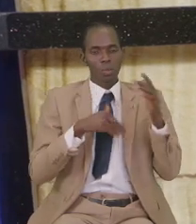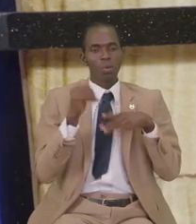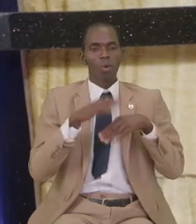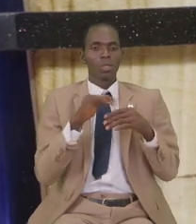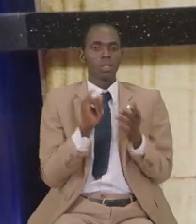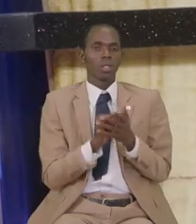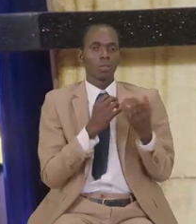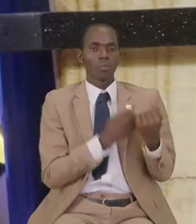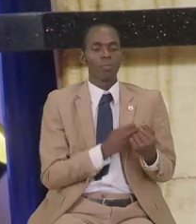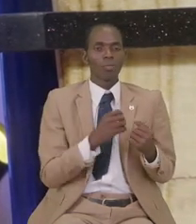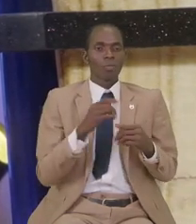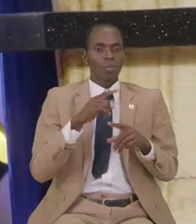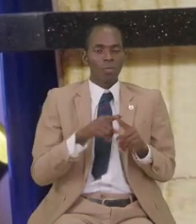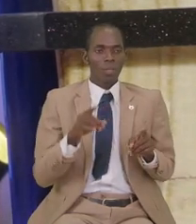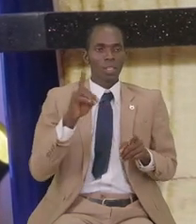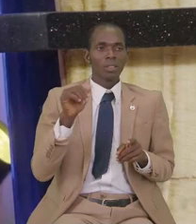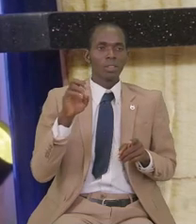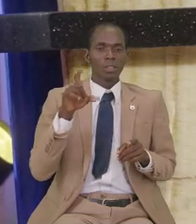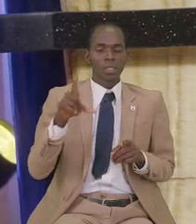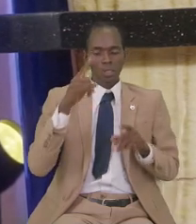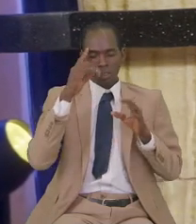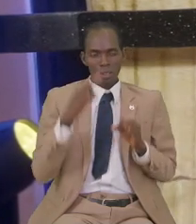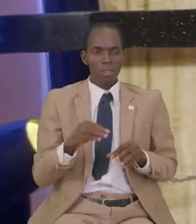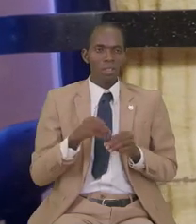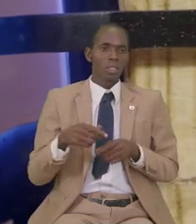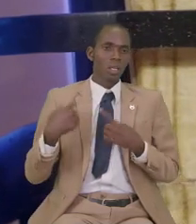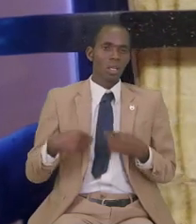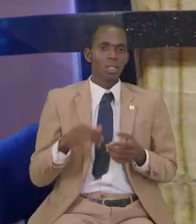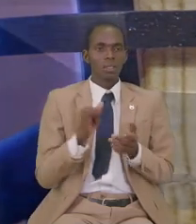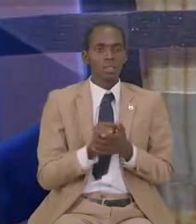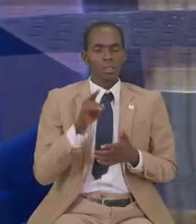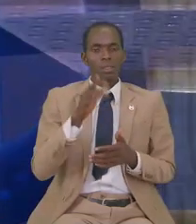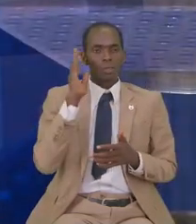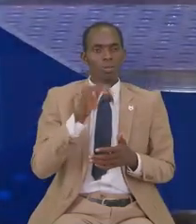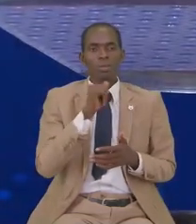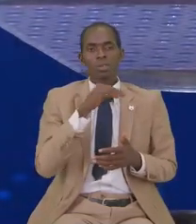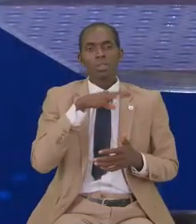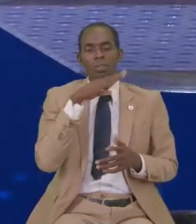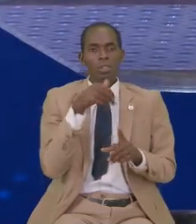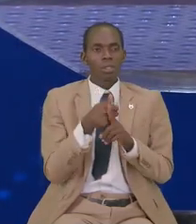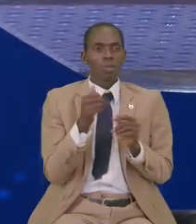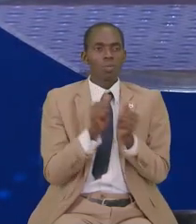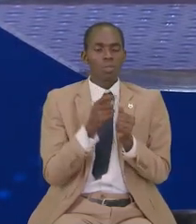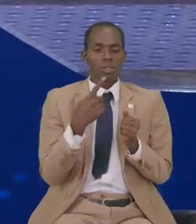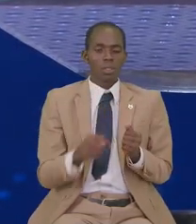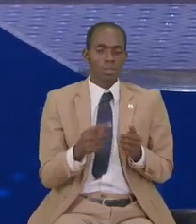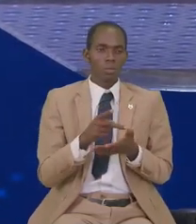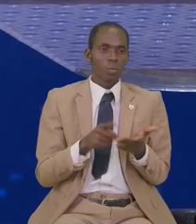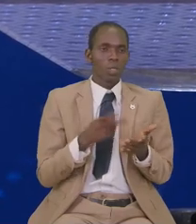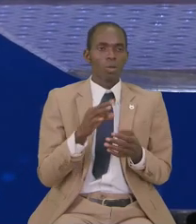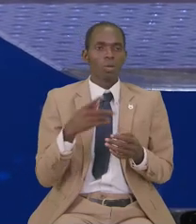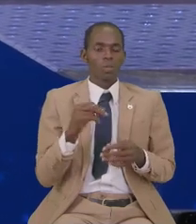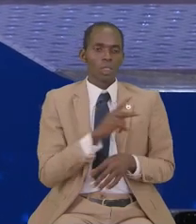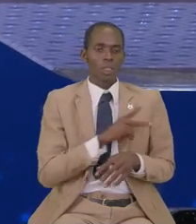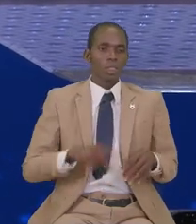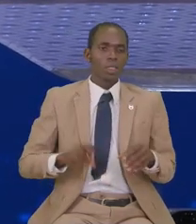Daniel purposed in his heart that he would not defile himself with the portion of the king's meat, nor